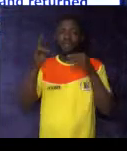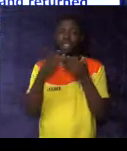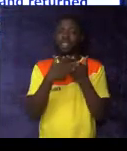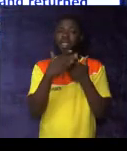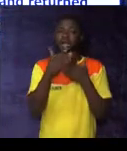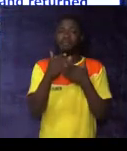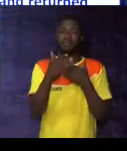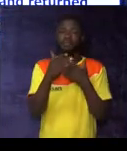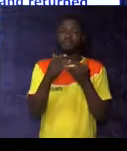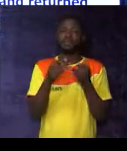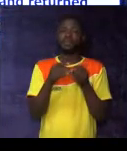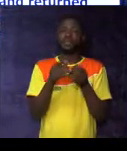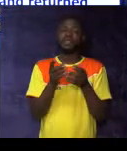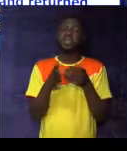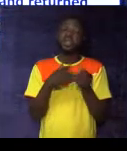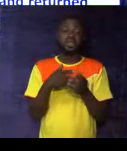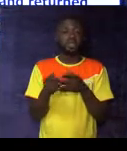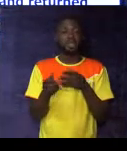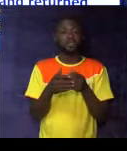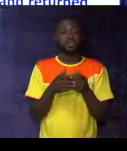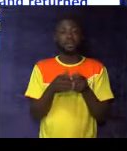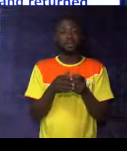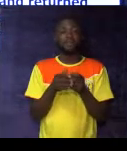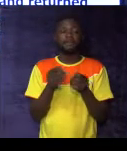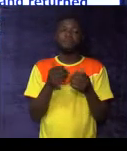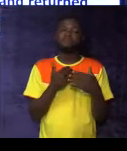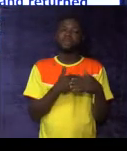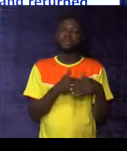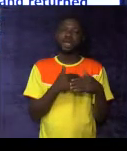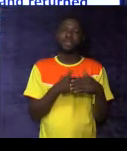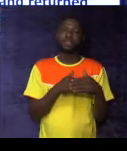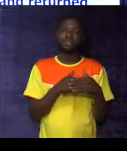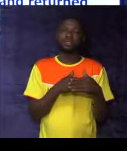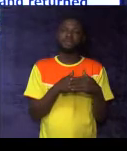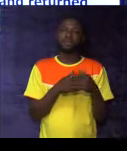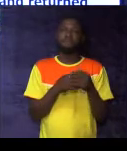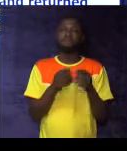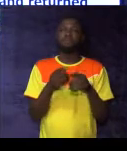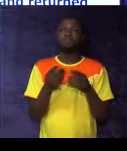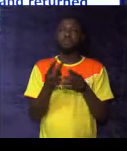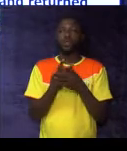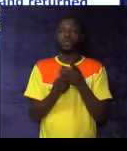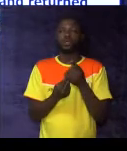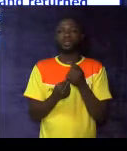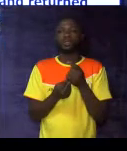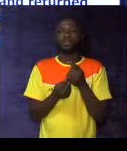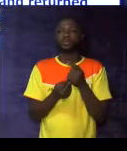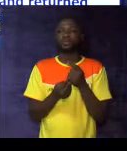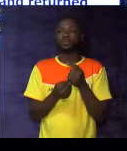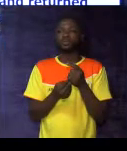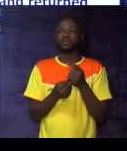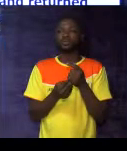rained. After, in case, besides,